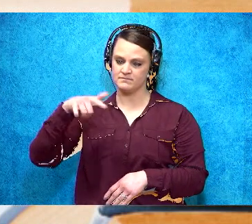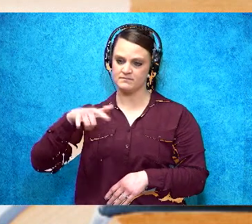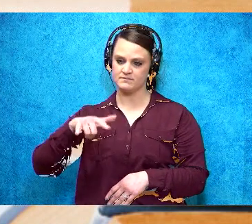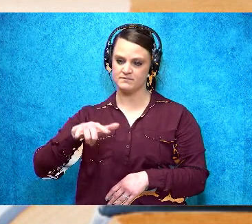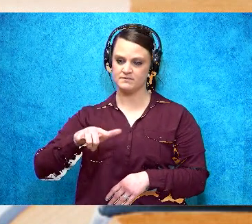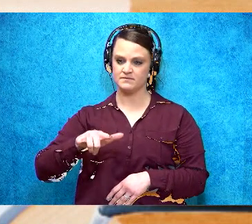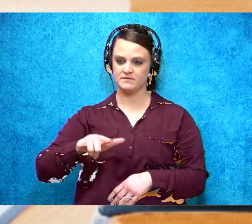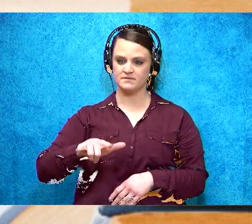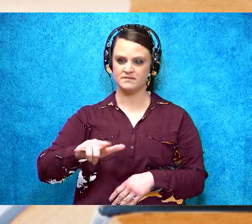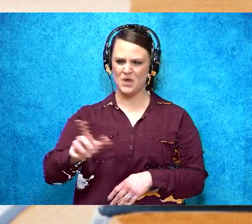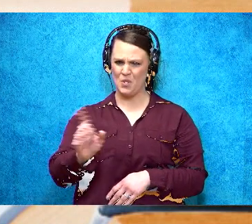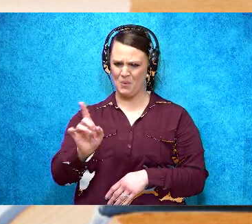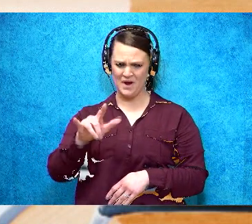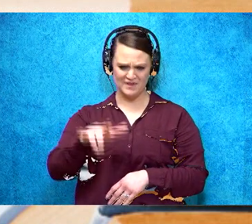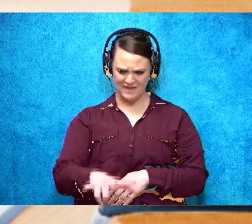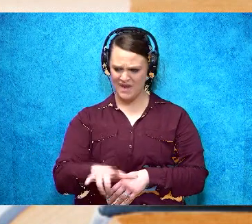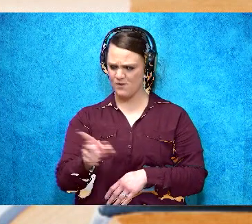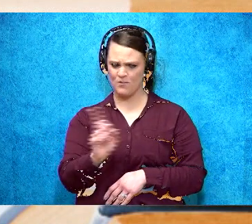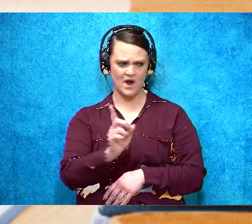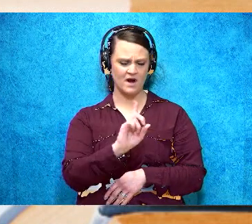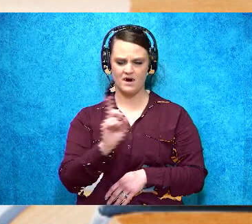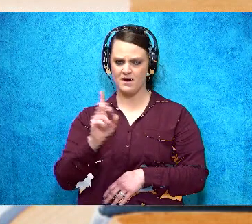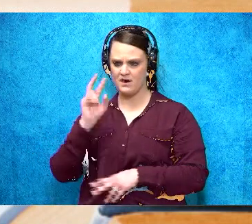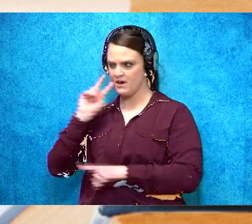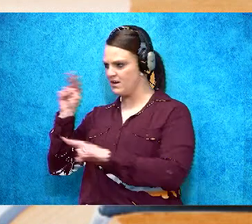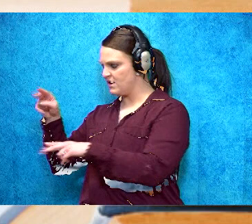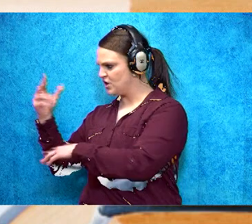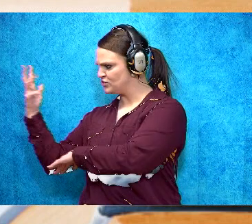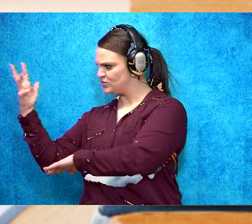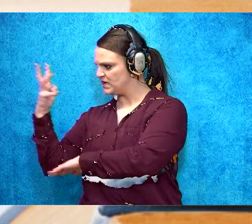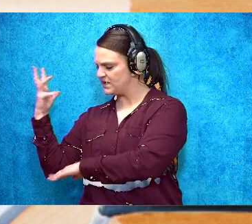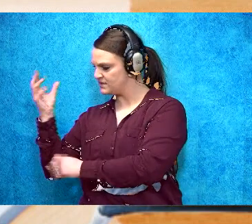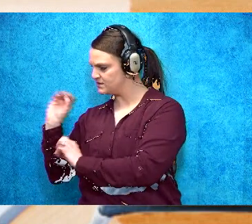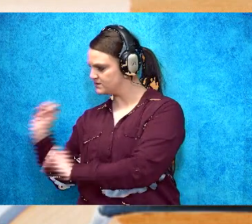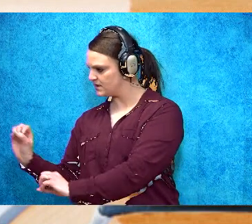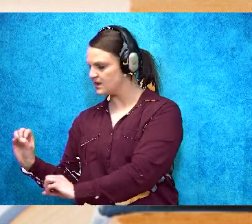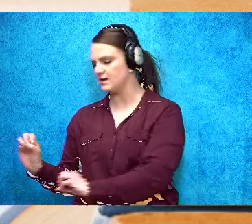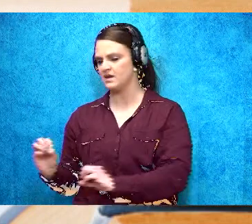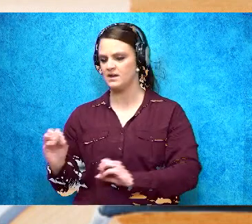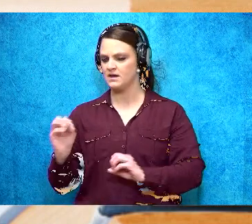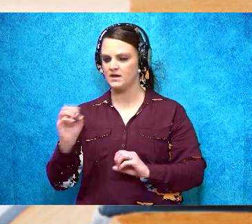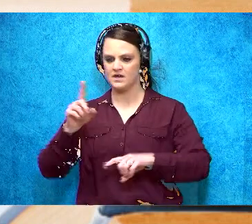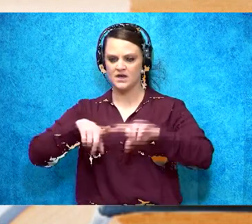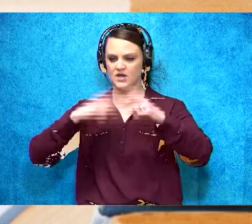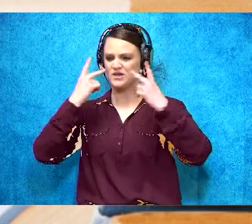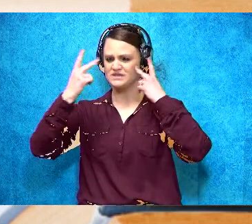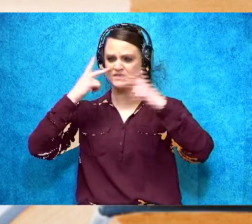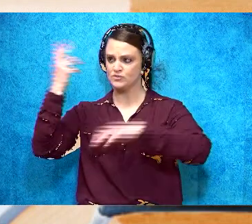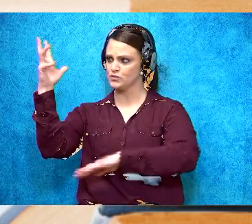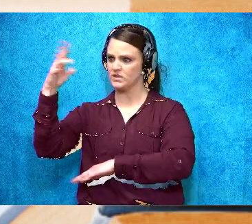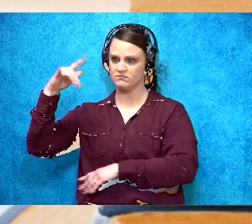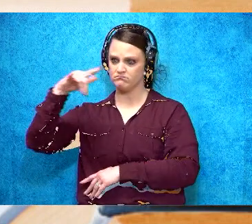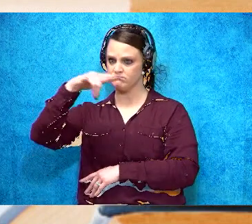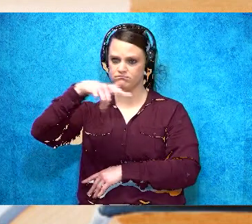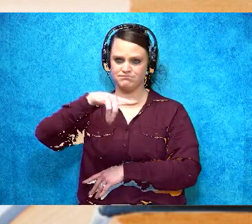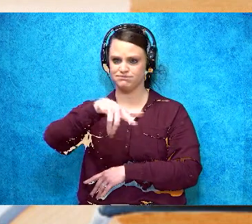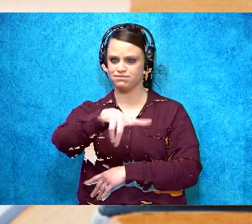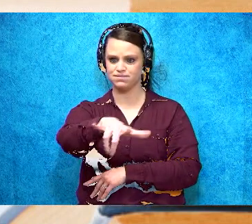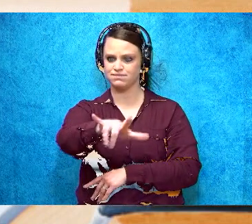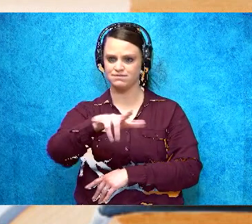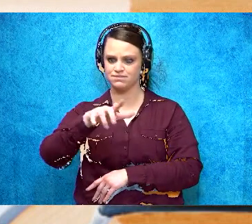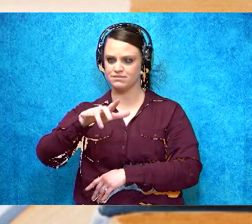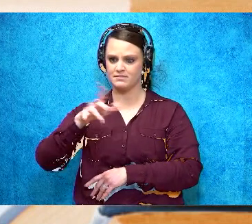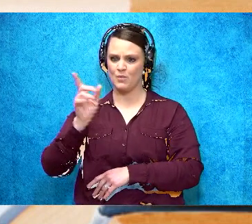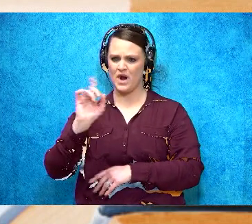Where were they going to land? Remember, all he could see were trees. He still couldn't see anything but trees. It was more